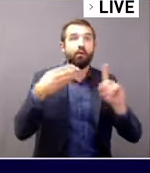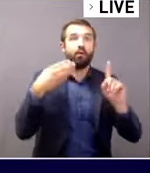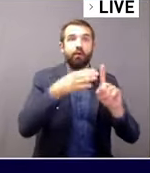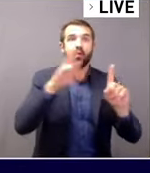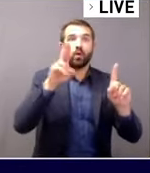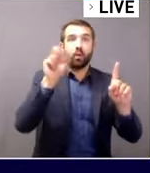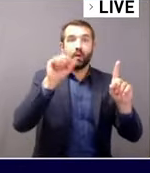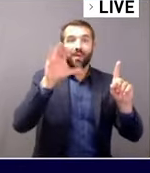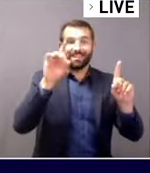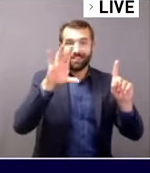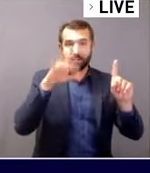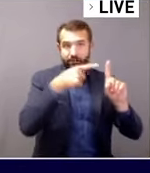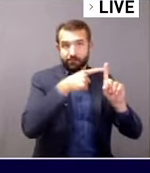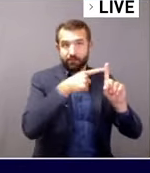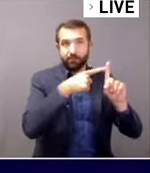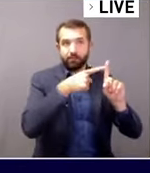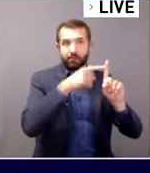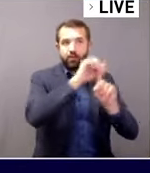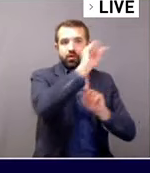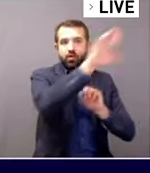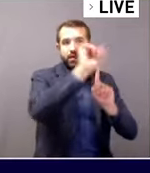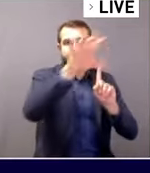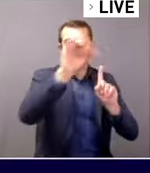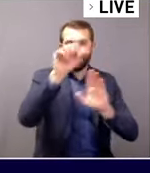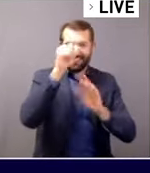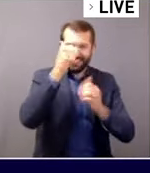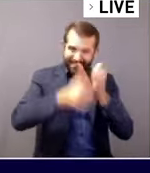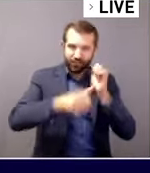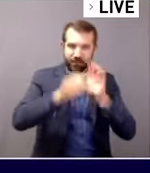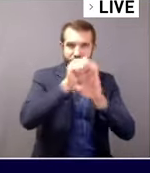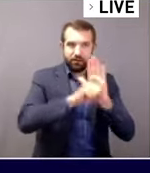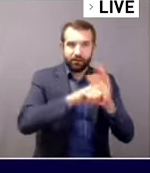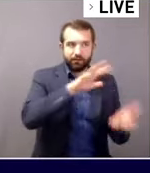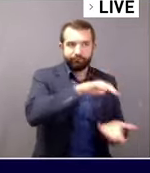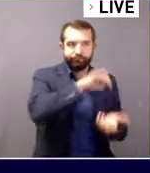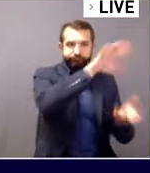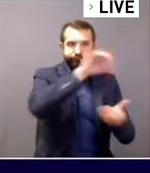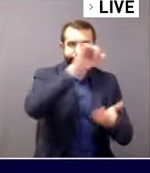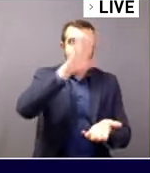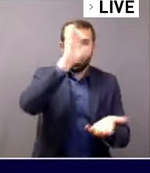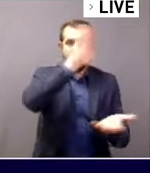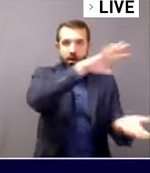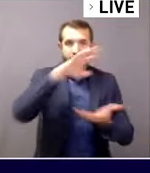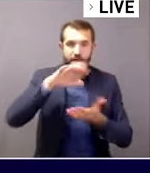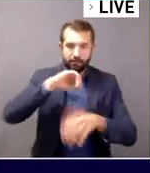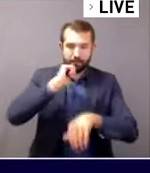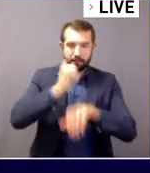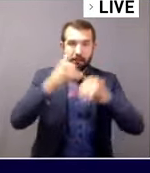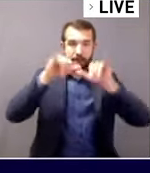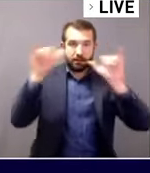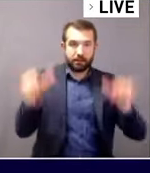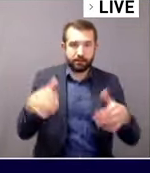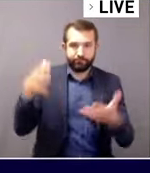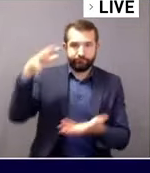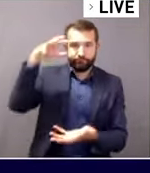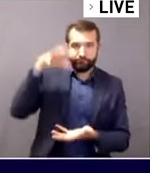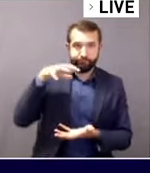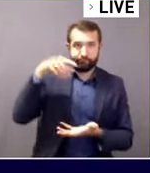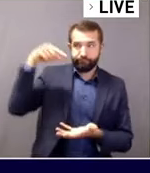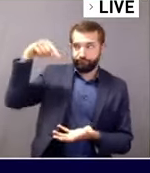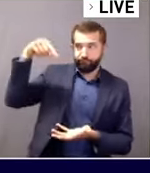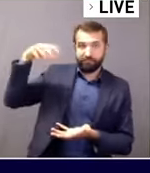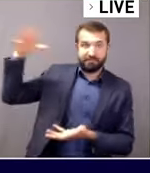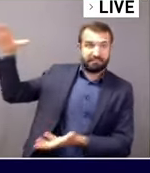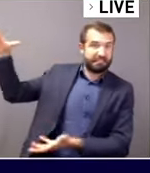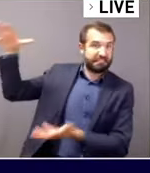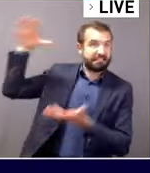then subsequently ship it to states. So we've got to have a logistics operation in place that can receive massive amounts of vaccine and then